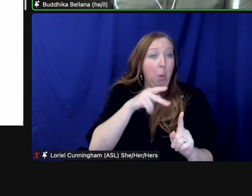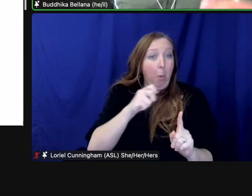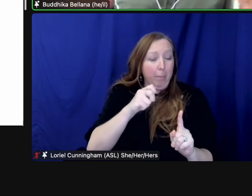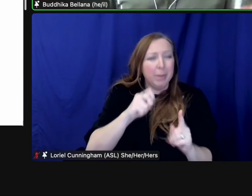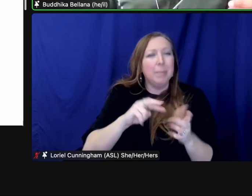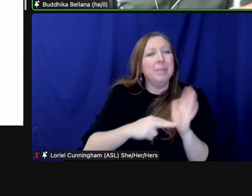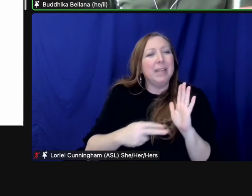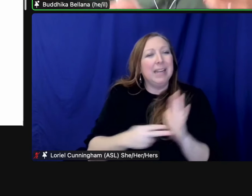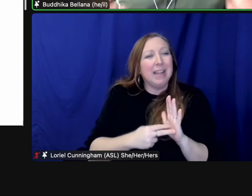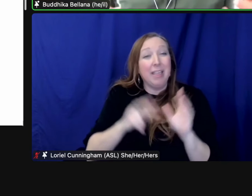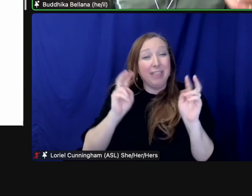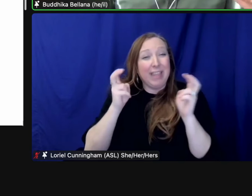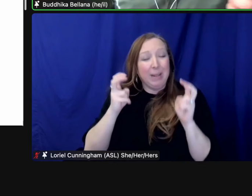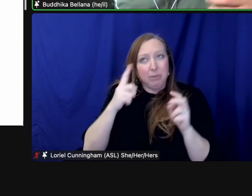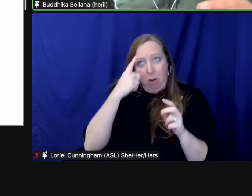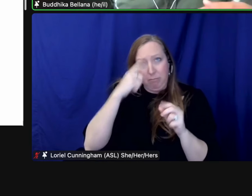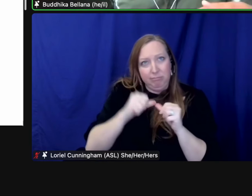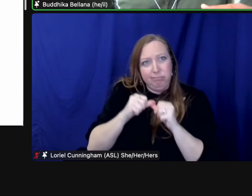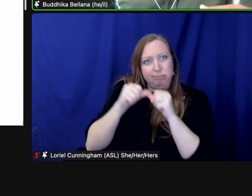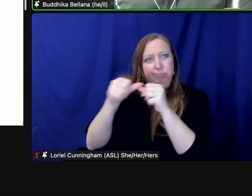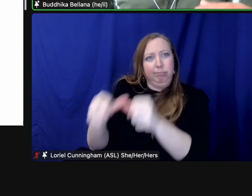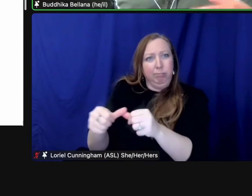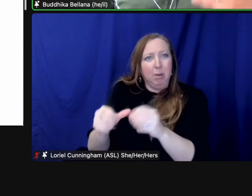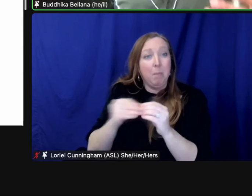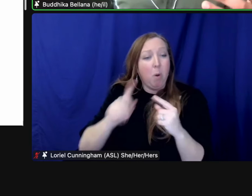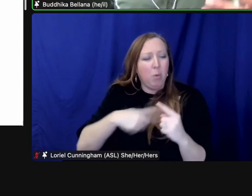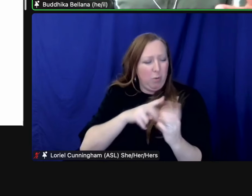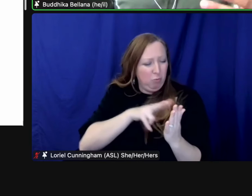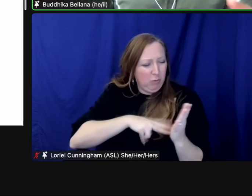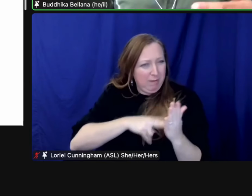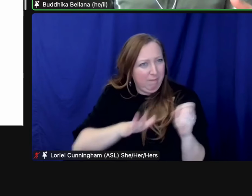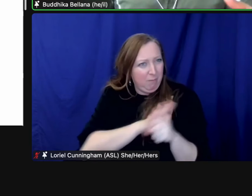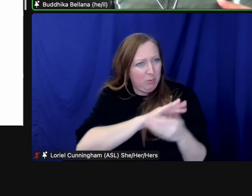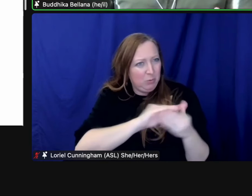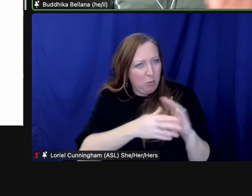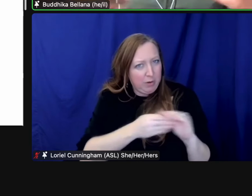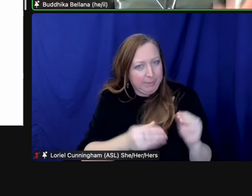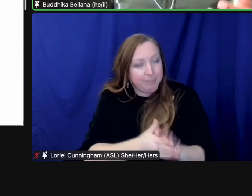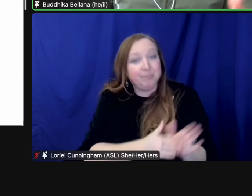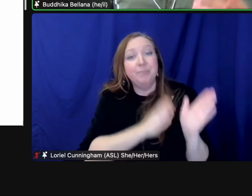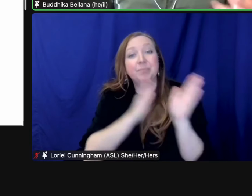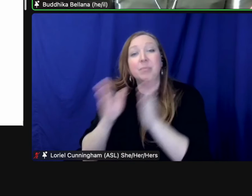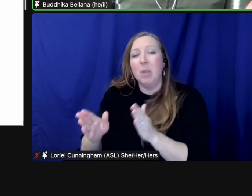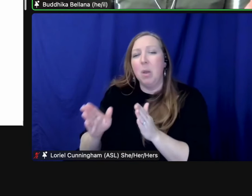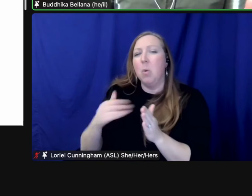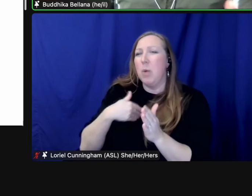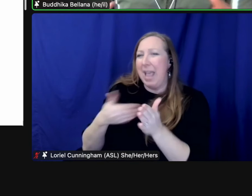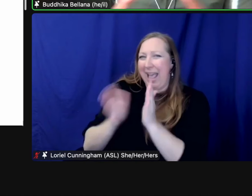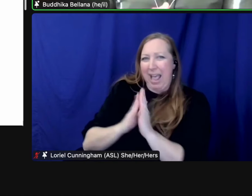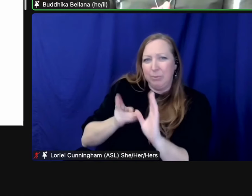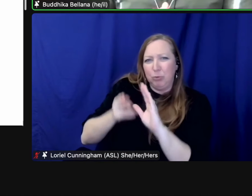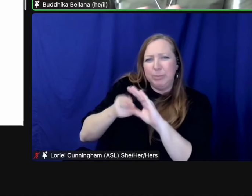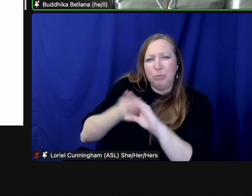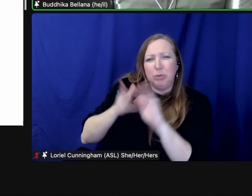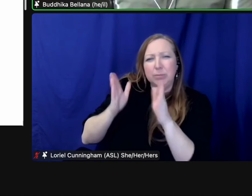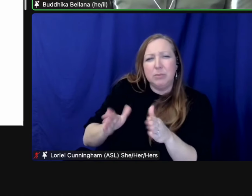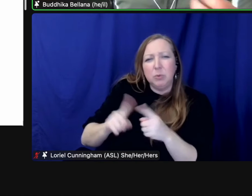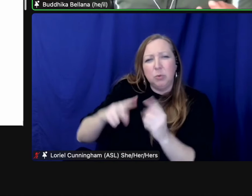post-story thoughts more so when the story is intact. And we also had participants read a rewrite of the Carver story. So